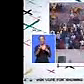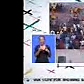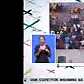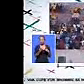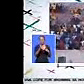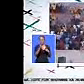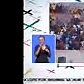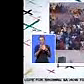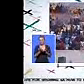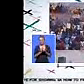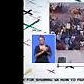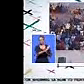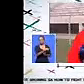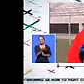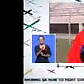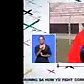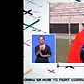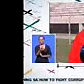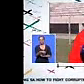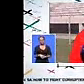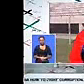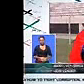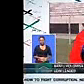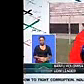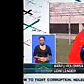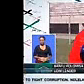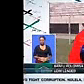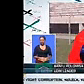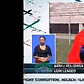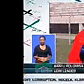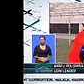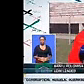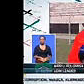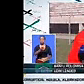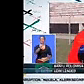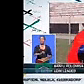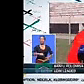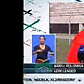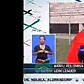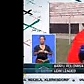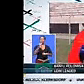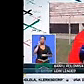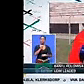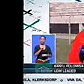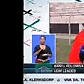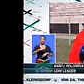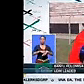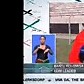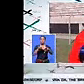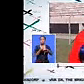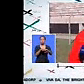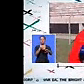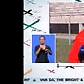the ANC-led wards. The fact that the opposition parties are flocking Port